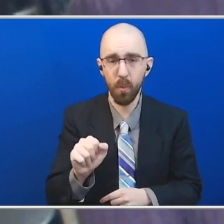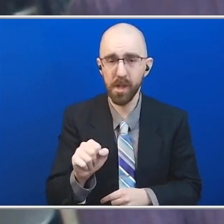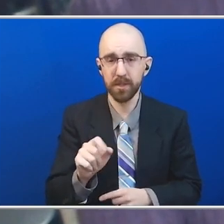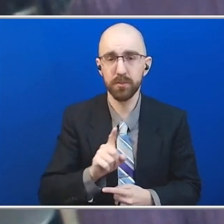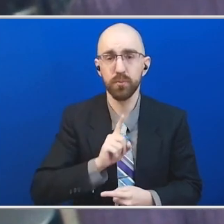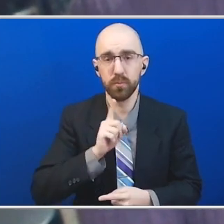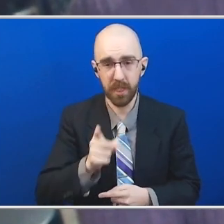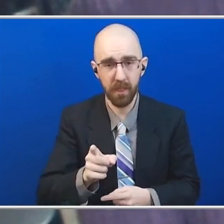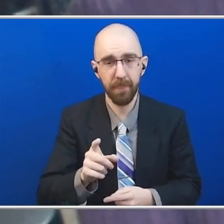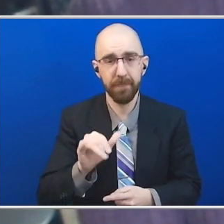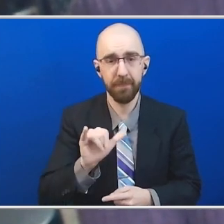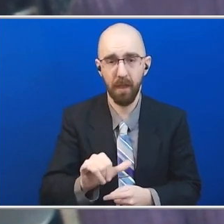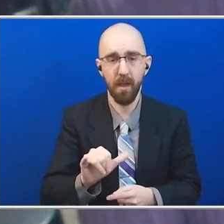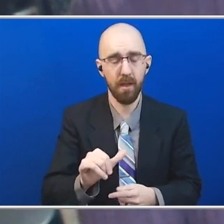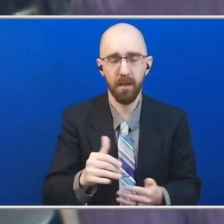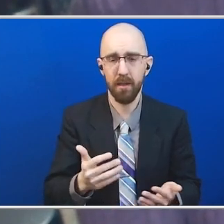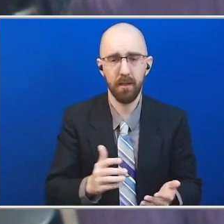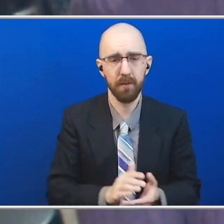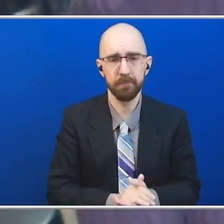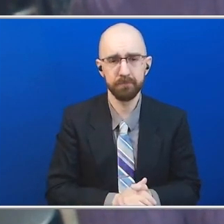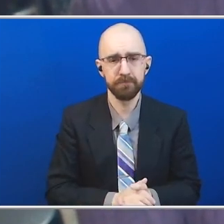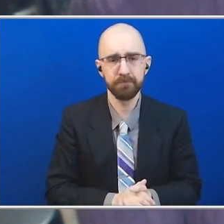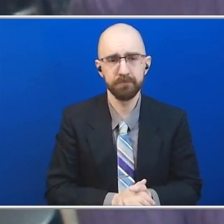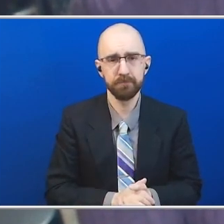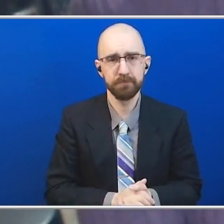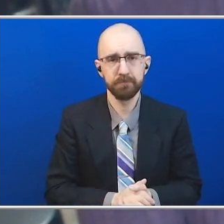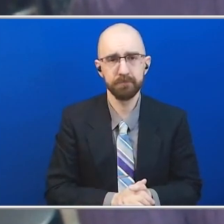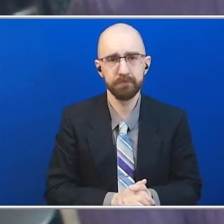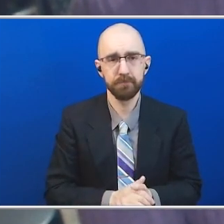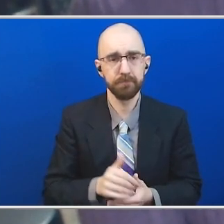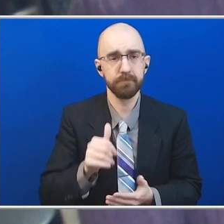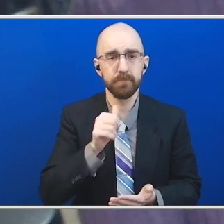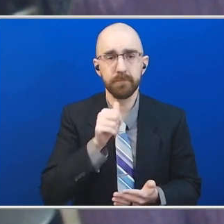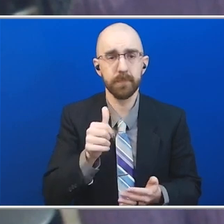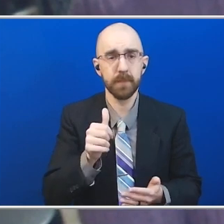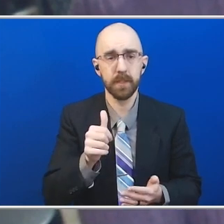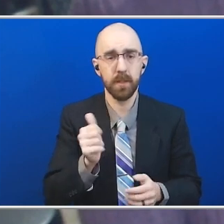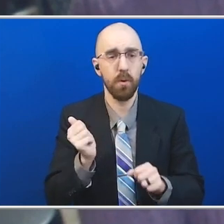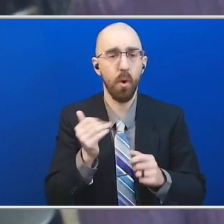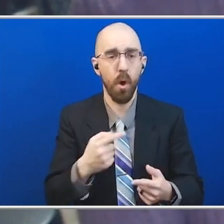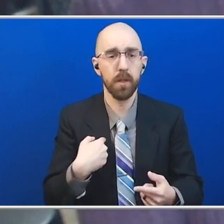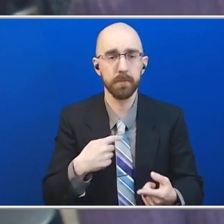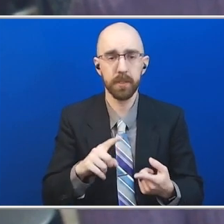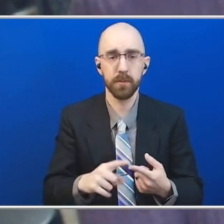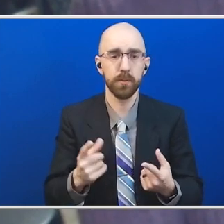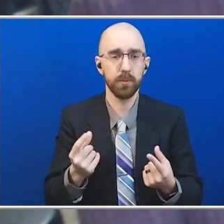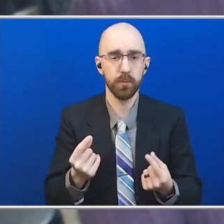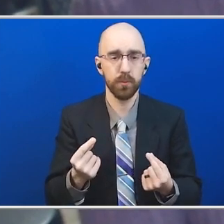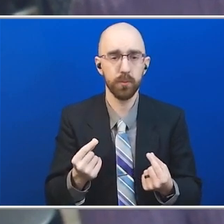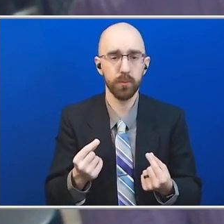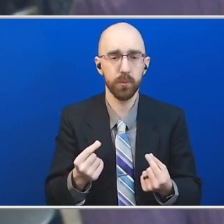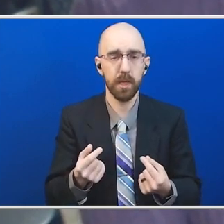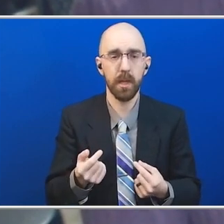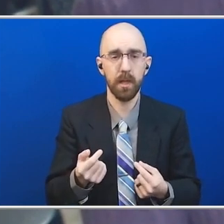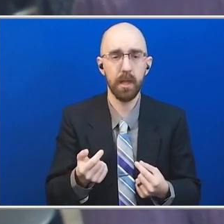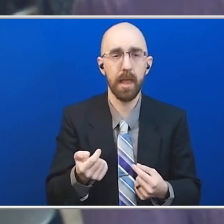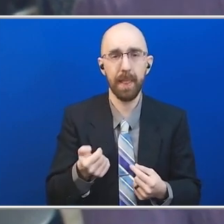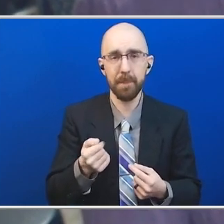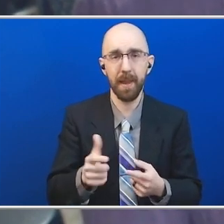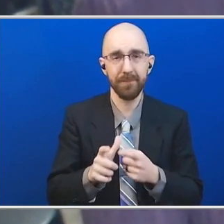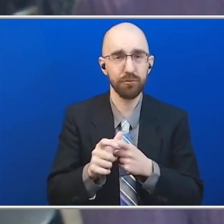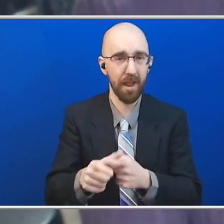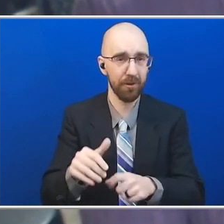that it did cause me to do a little track running at